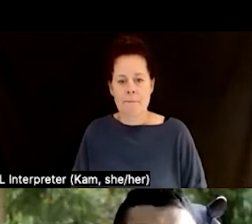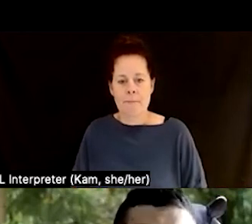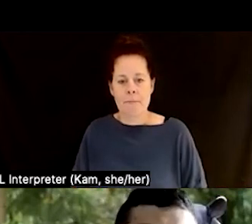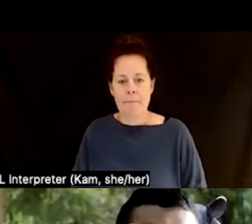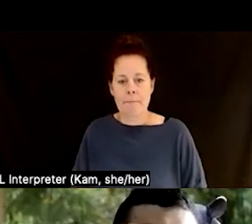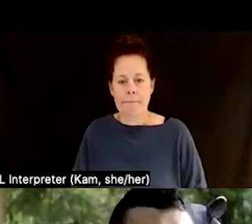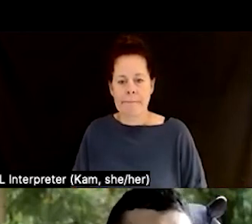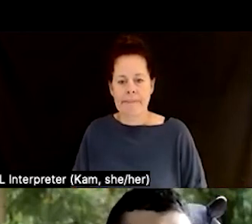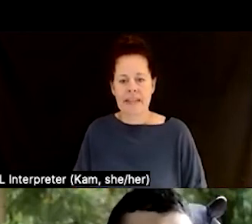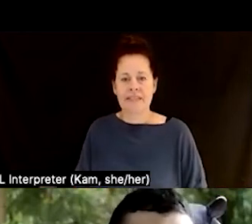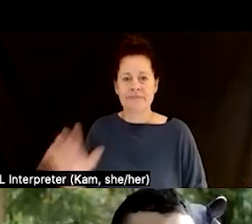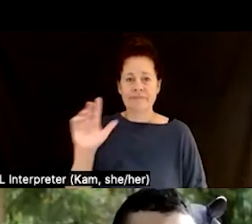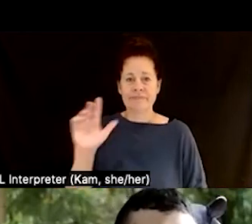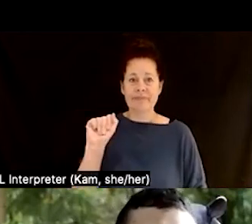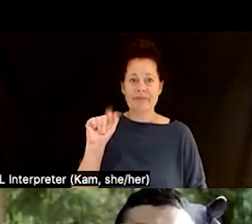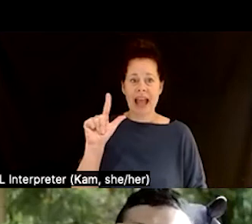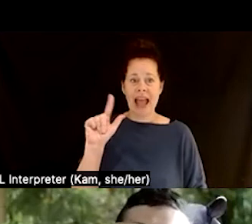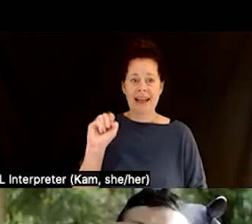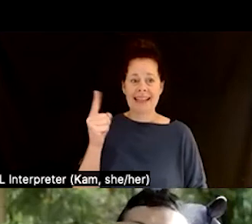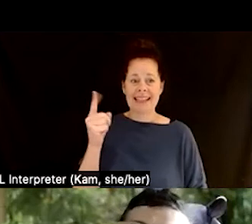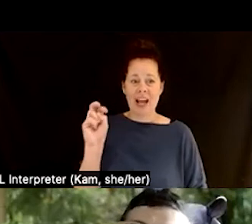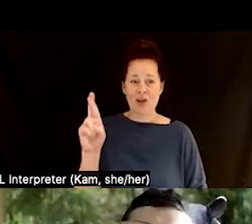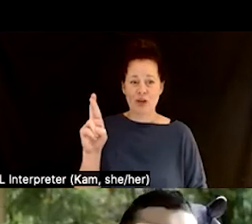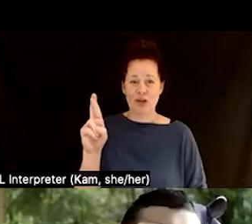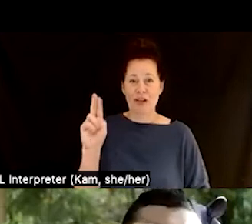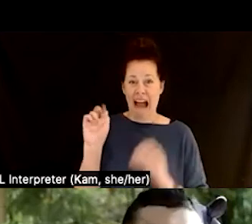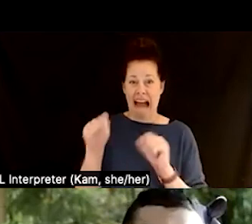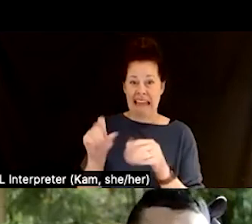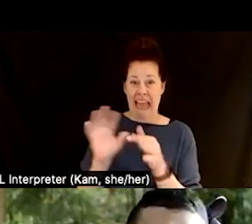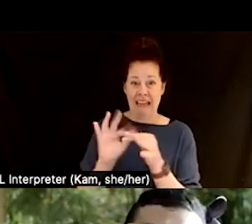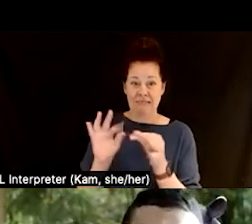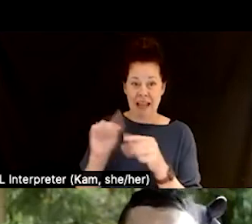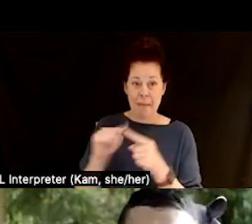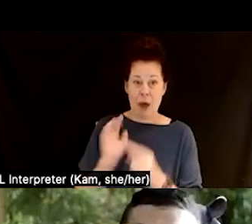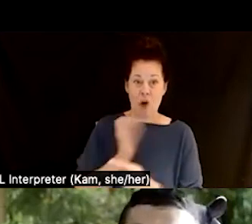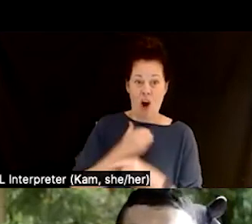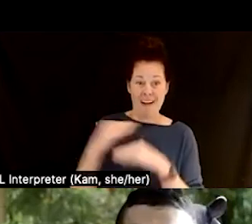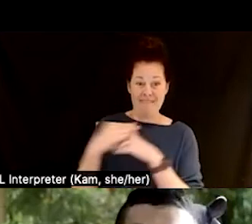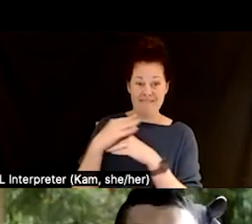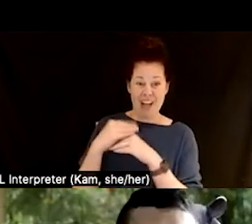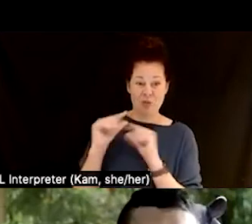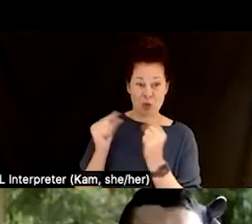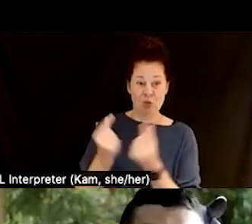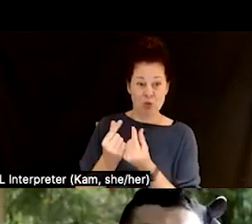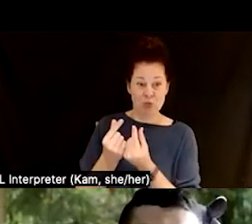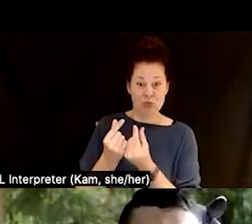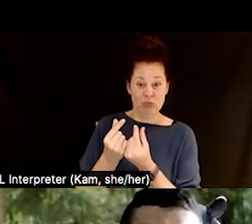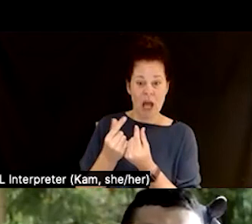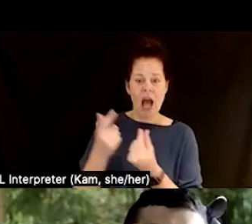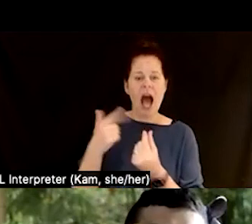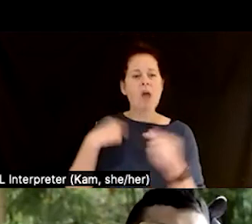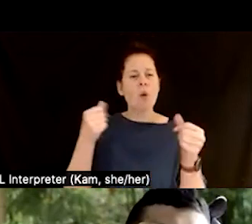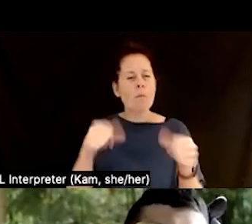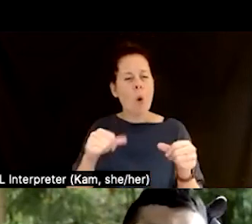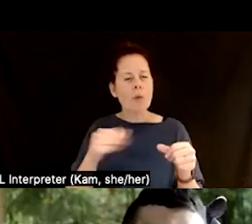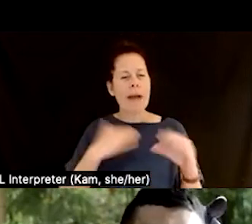I mean, I could talk a little bit about our advisory group. You can reach out to me. I'll put my email in the chat, but really